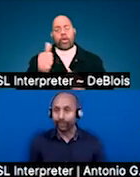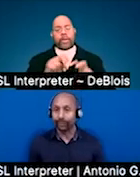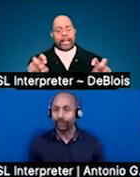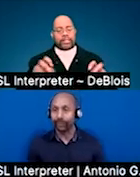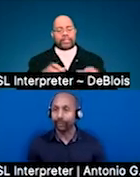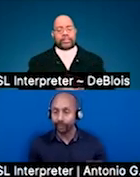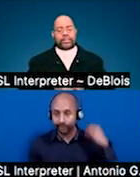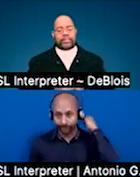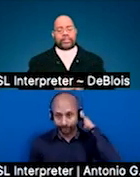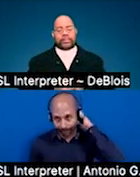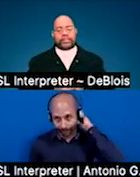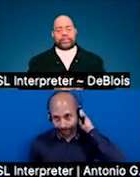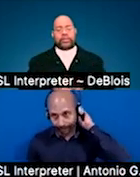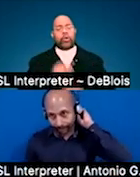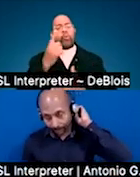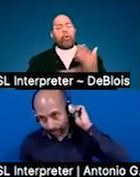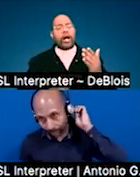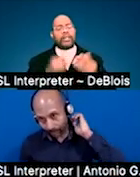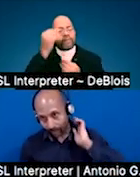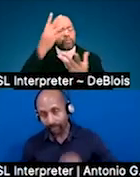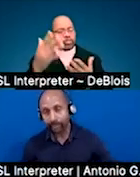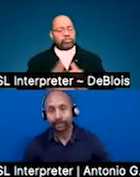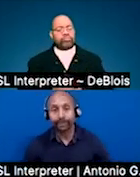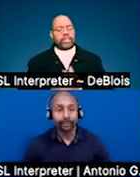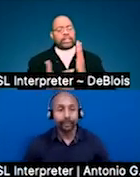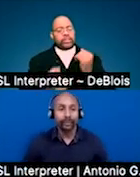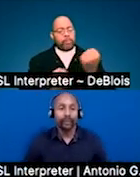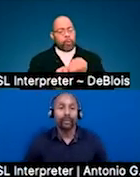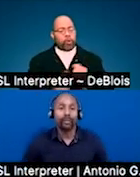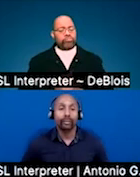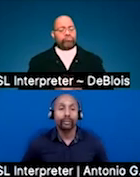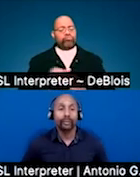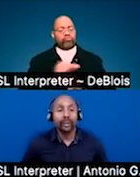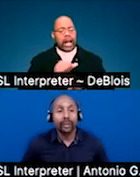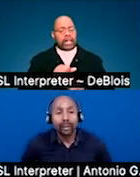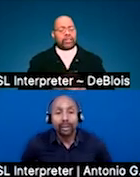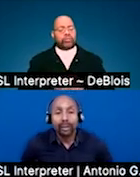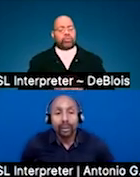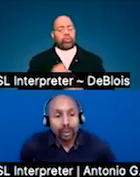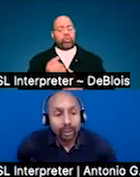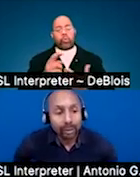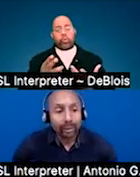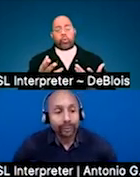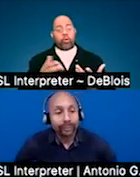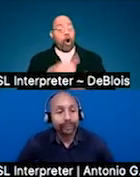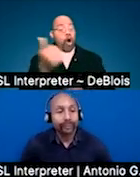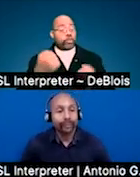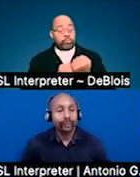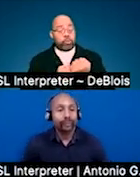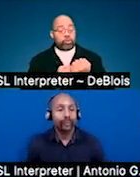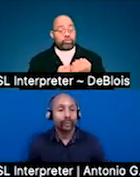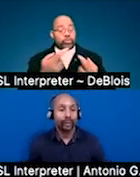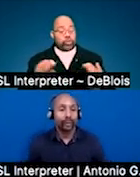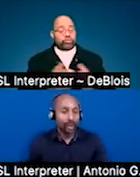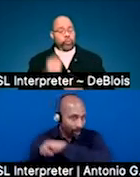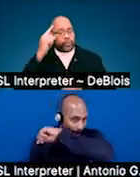panelists. What information, technical support, training, or other supports and resources